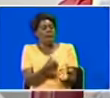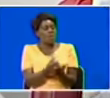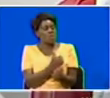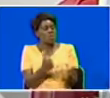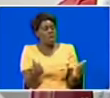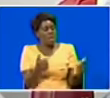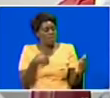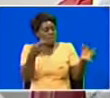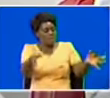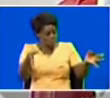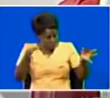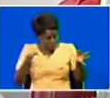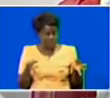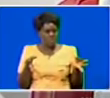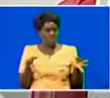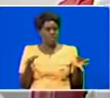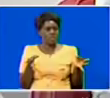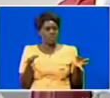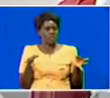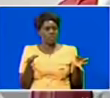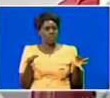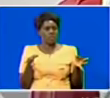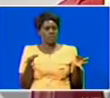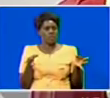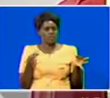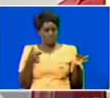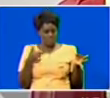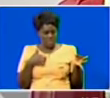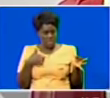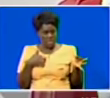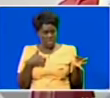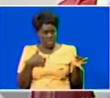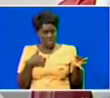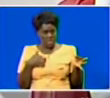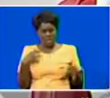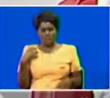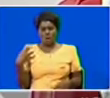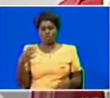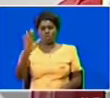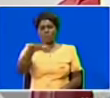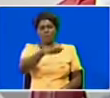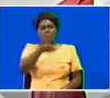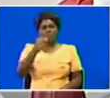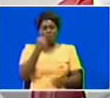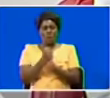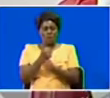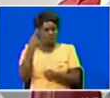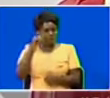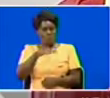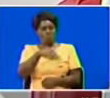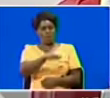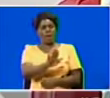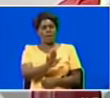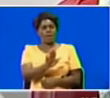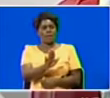30 bob, their 1,000 shillings, mm-hmm. I'm accountable to them. I'll have to be their voice in parliament, mm-hmm. and I'll have to work for them. All right. And that's